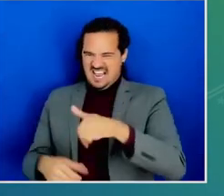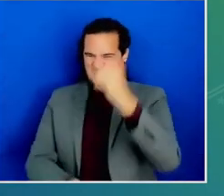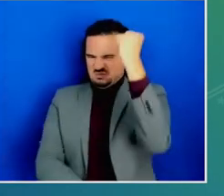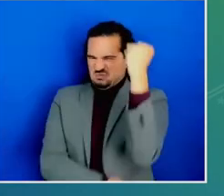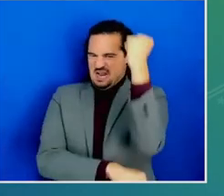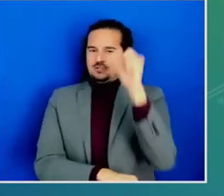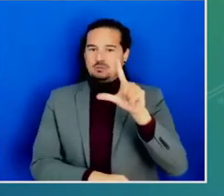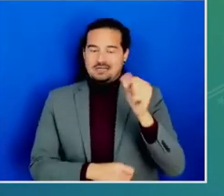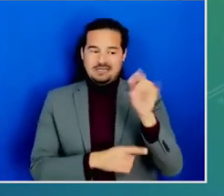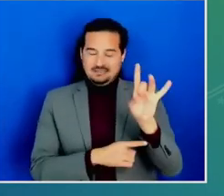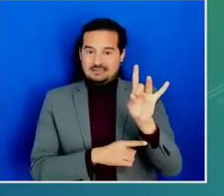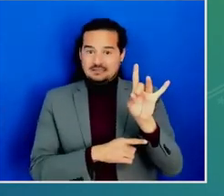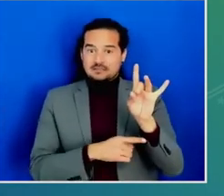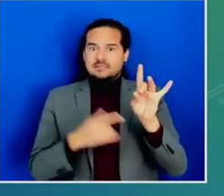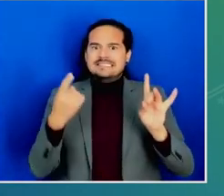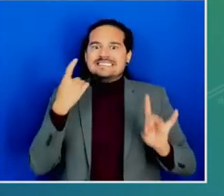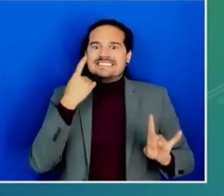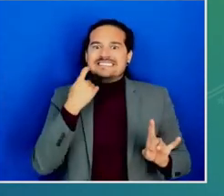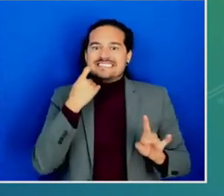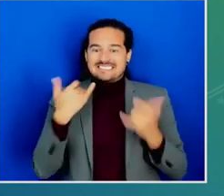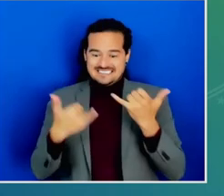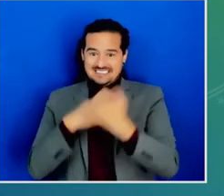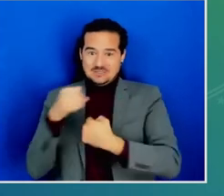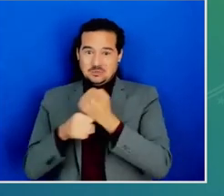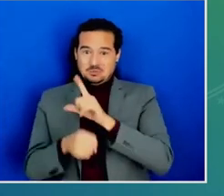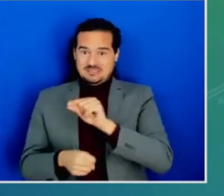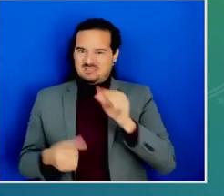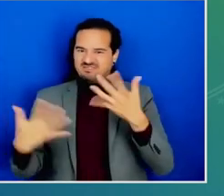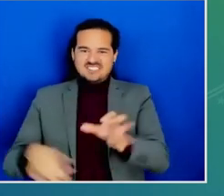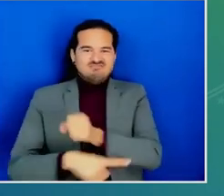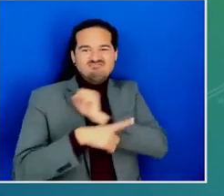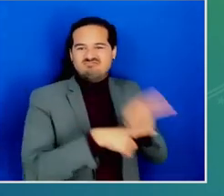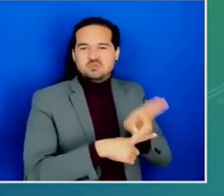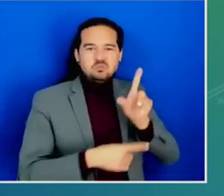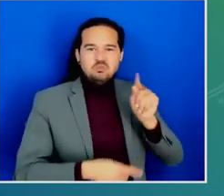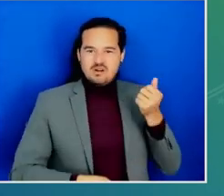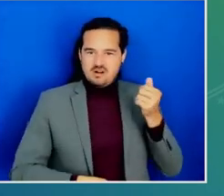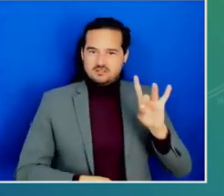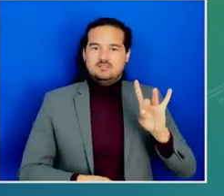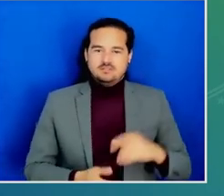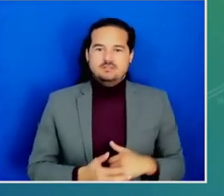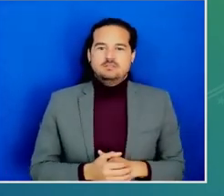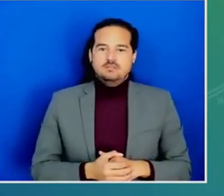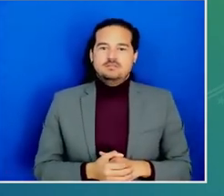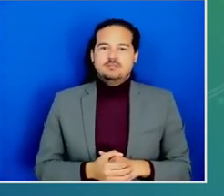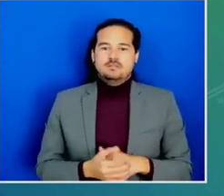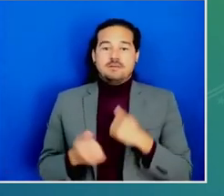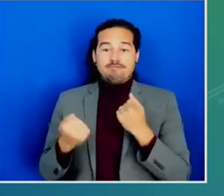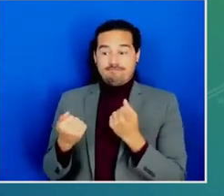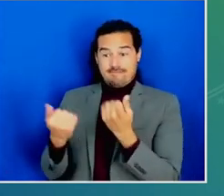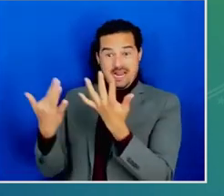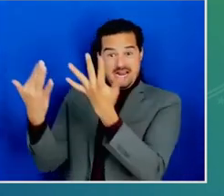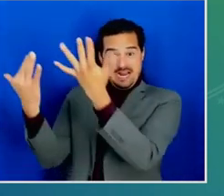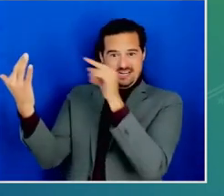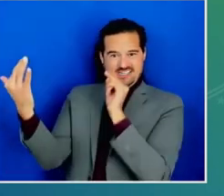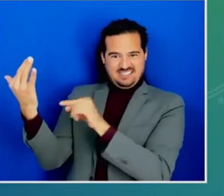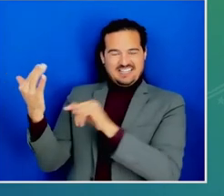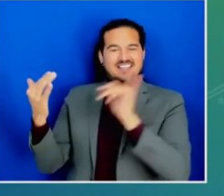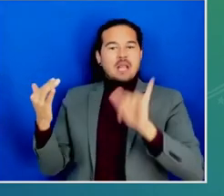in California's history and America's history. And of course, fires are only one